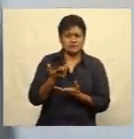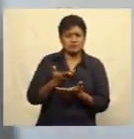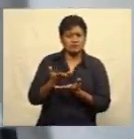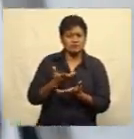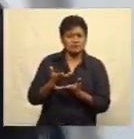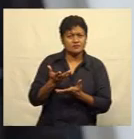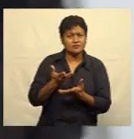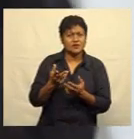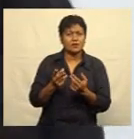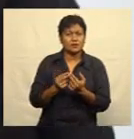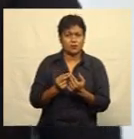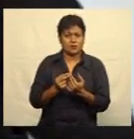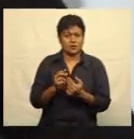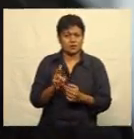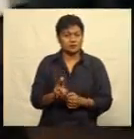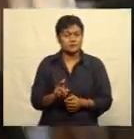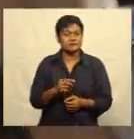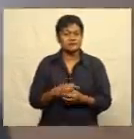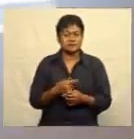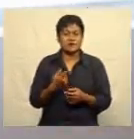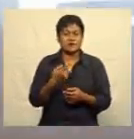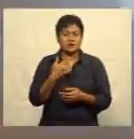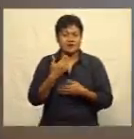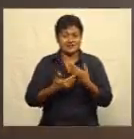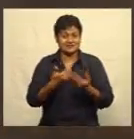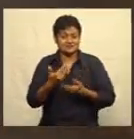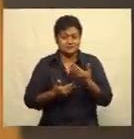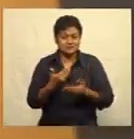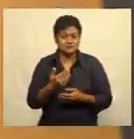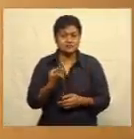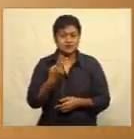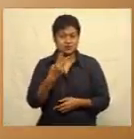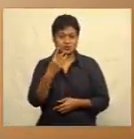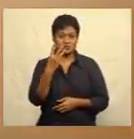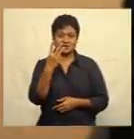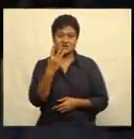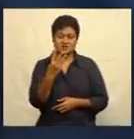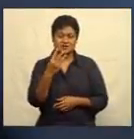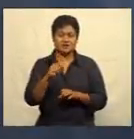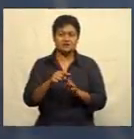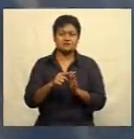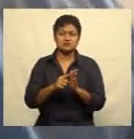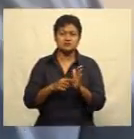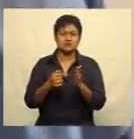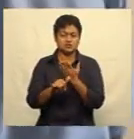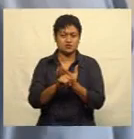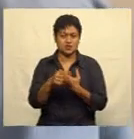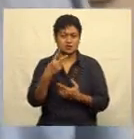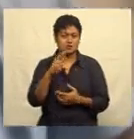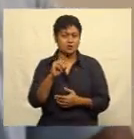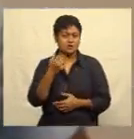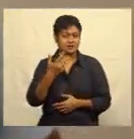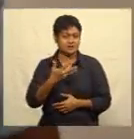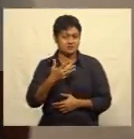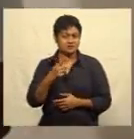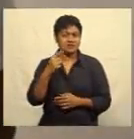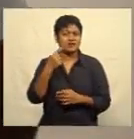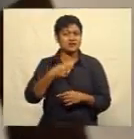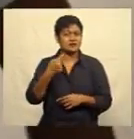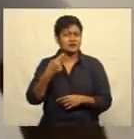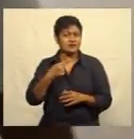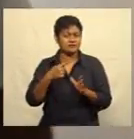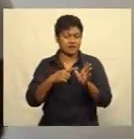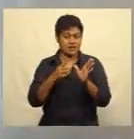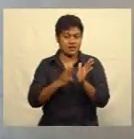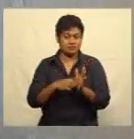the accused. Downs testified that on the 23rd of July 2019 at around 11 a.m. Fiji time, he